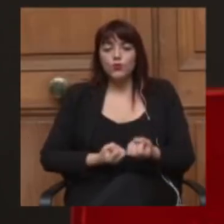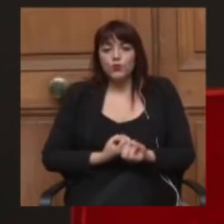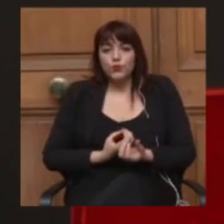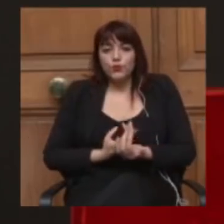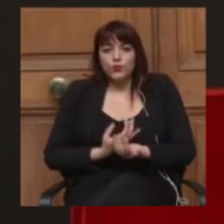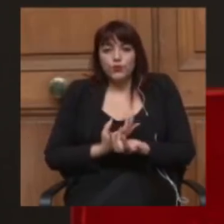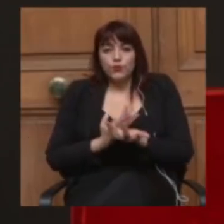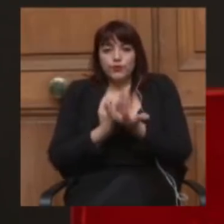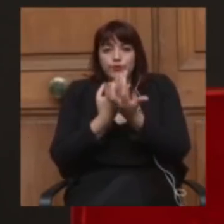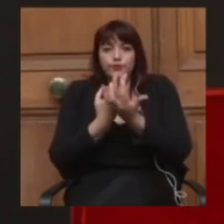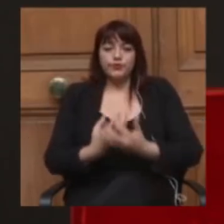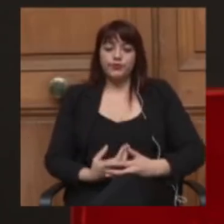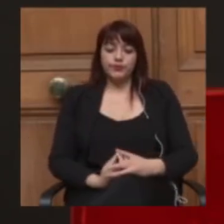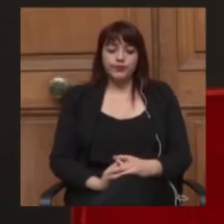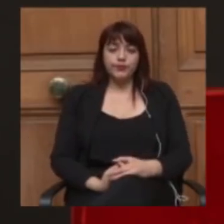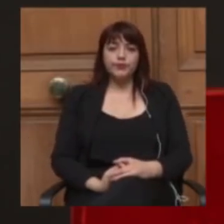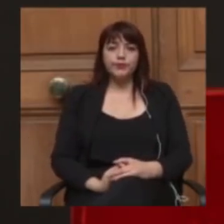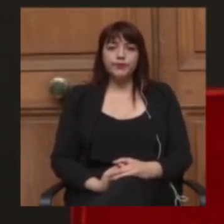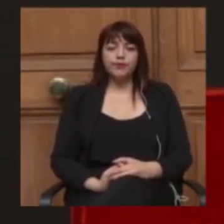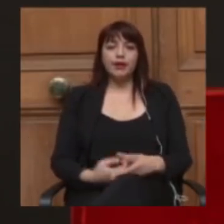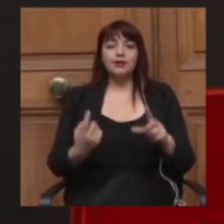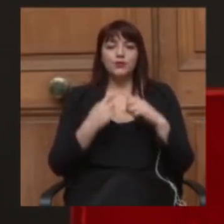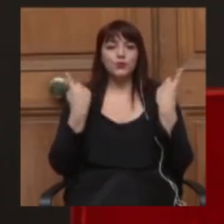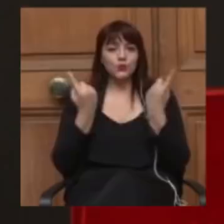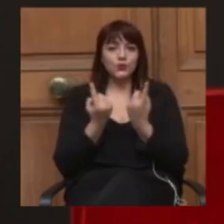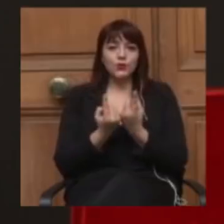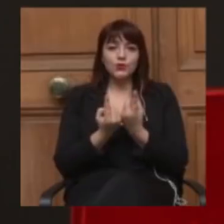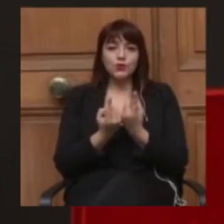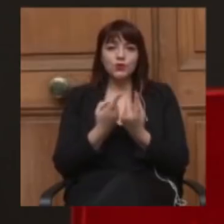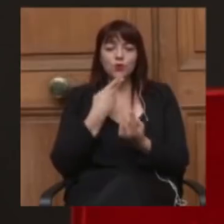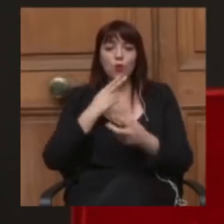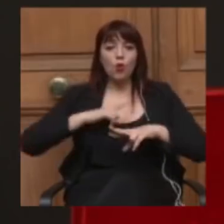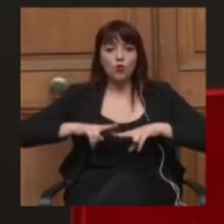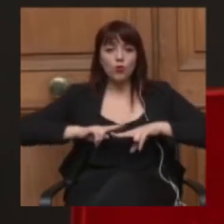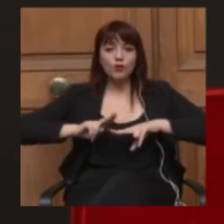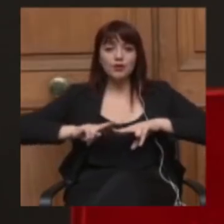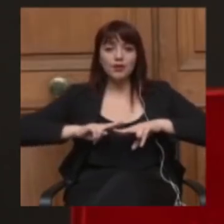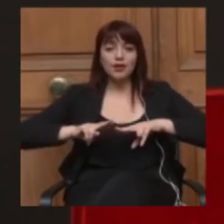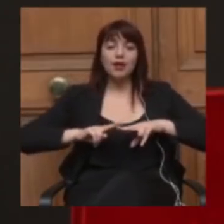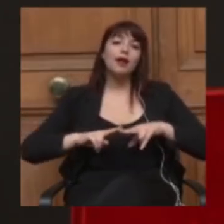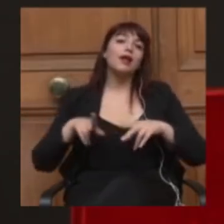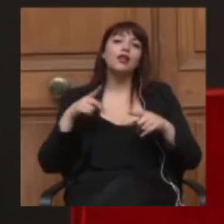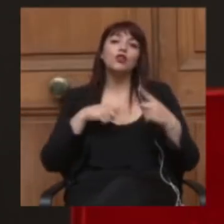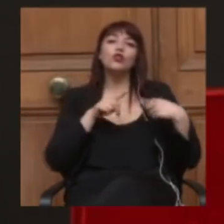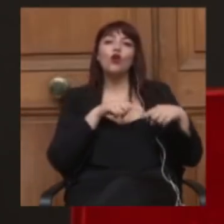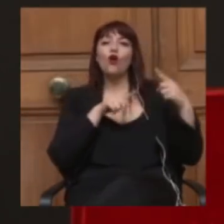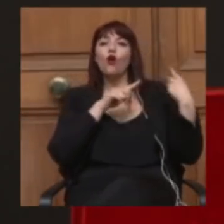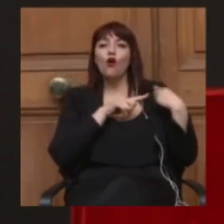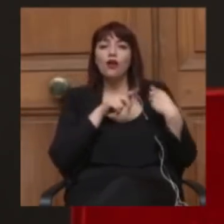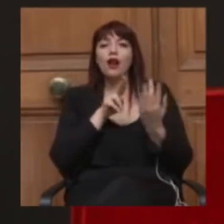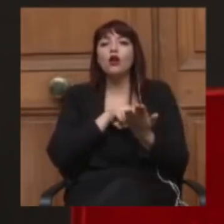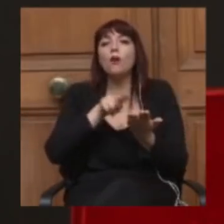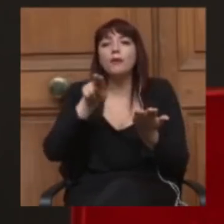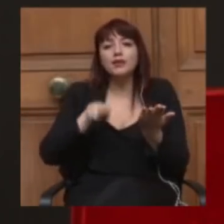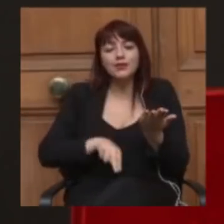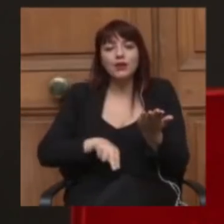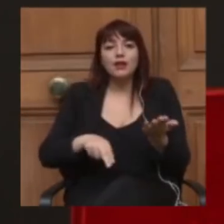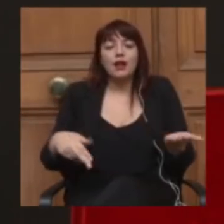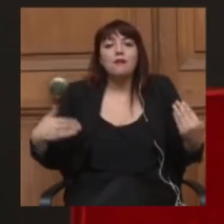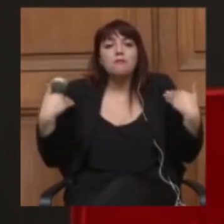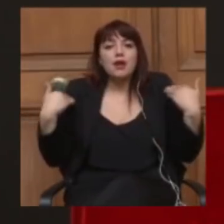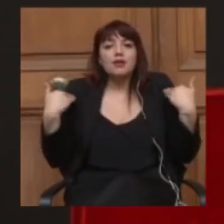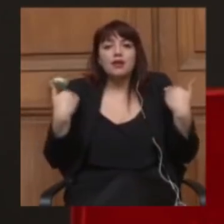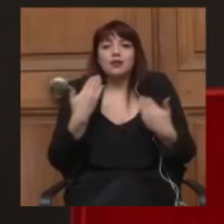are produced by history, by conventions, by practices, we also